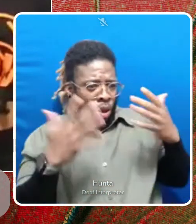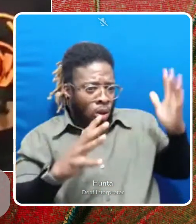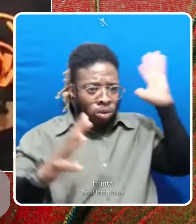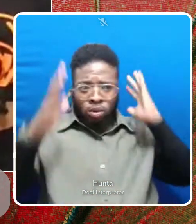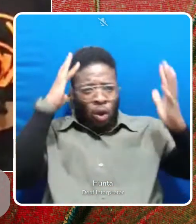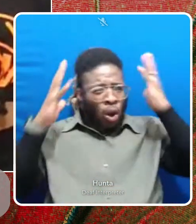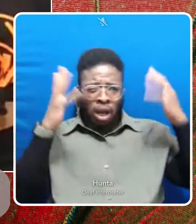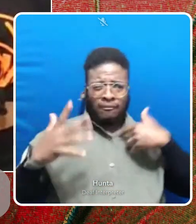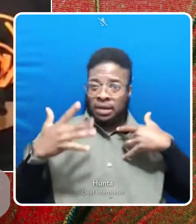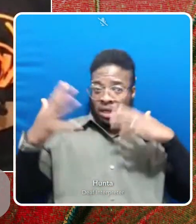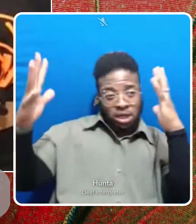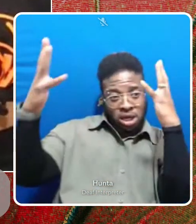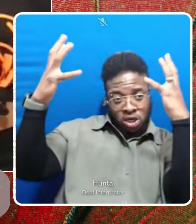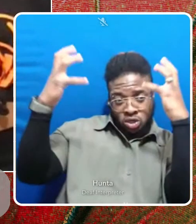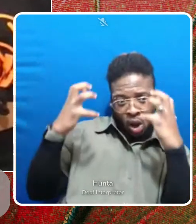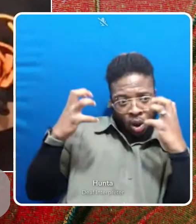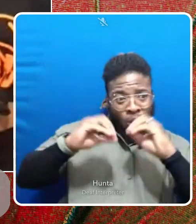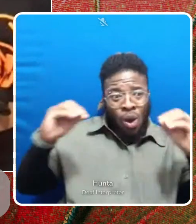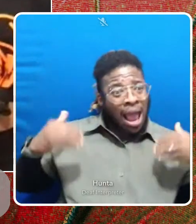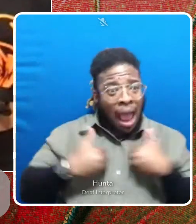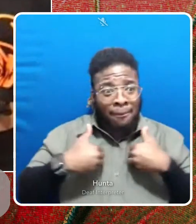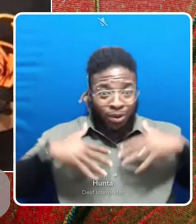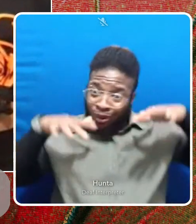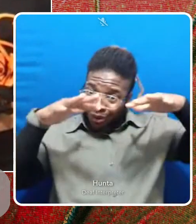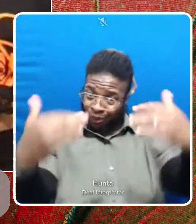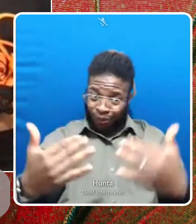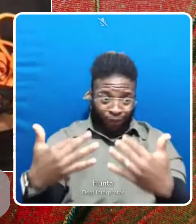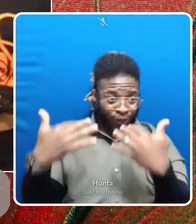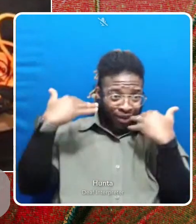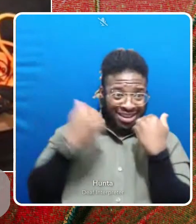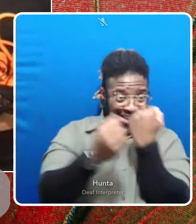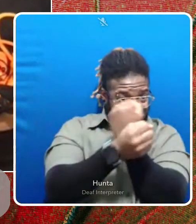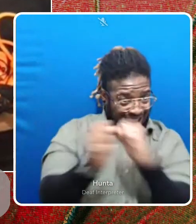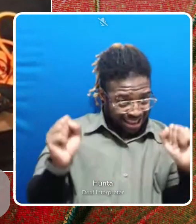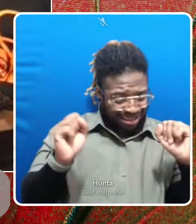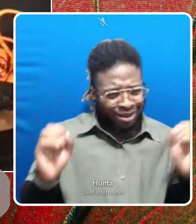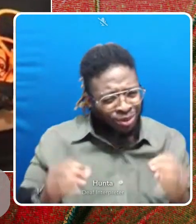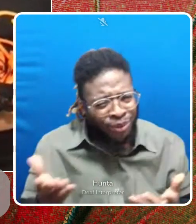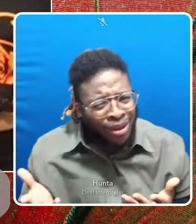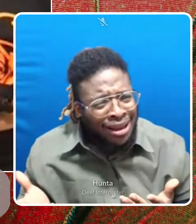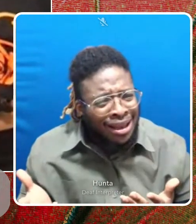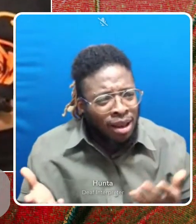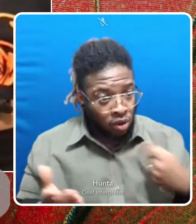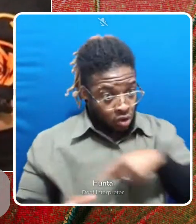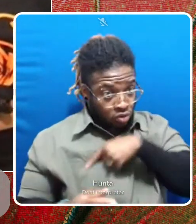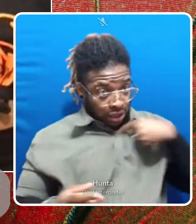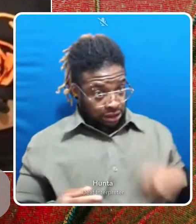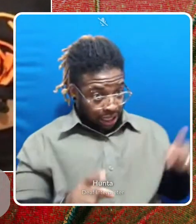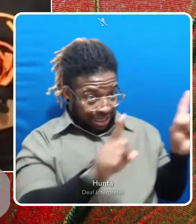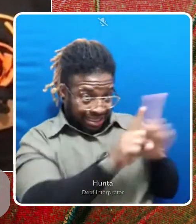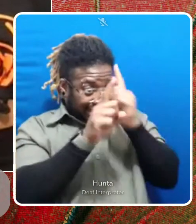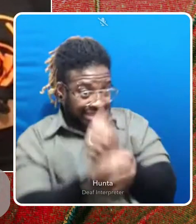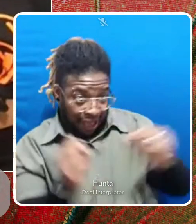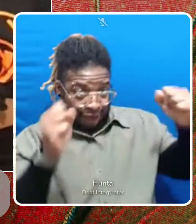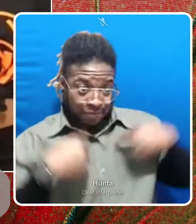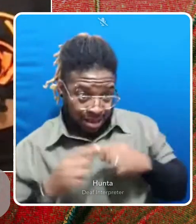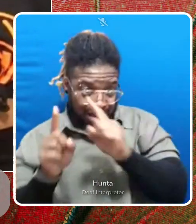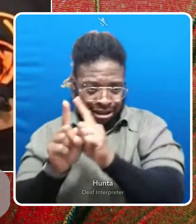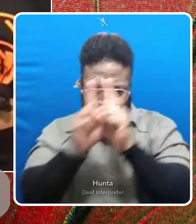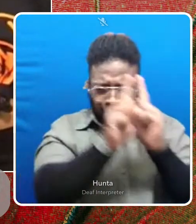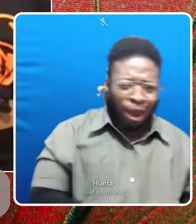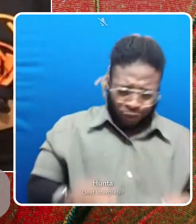safety. No prince to kiss me awake. When depression ripped me apart, there was no need for an apple. When I laid in a casket, it was by choice.